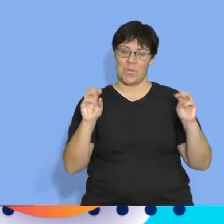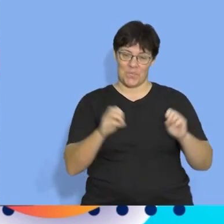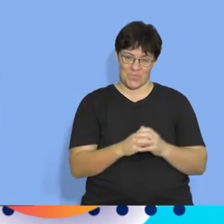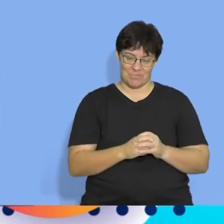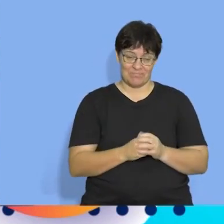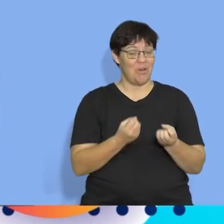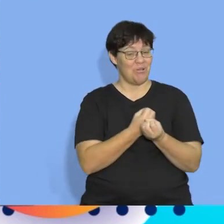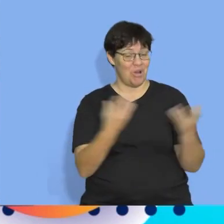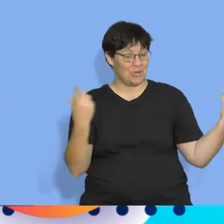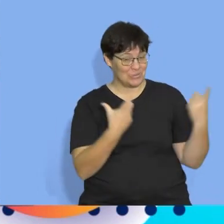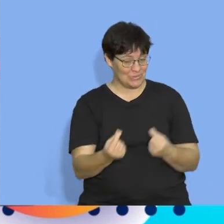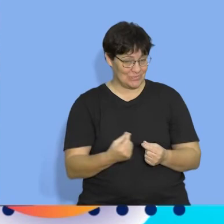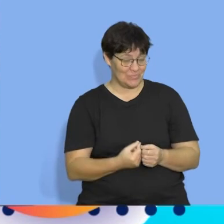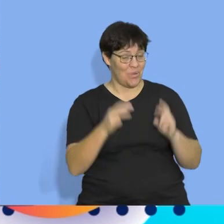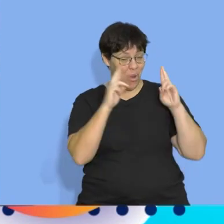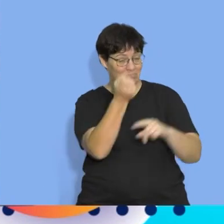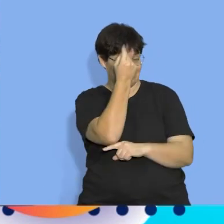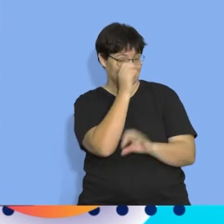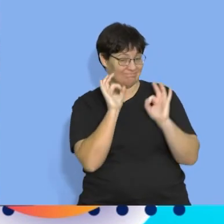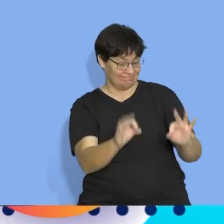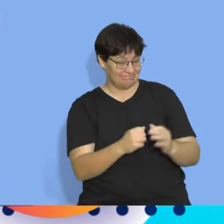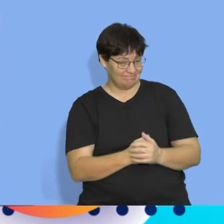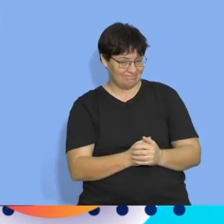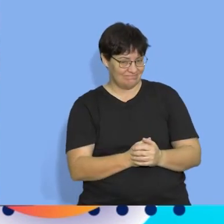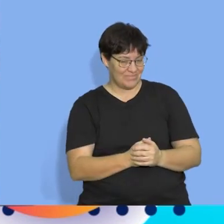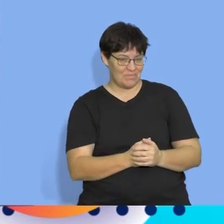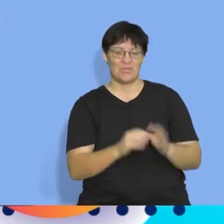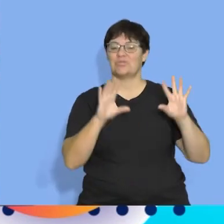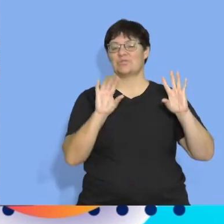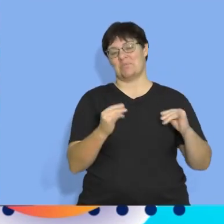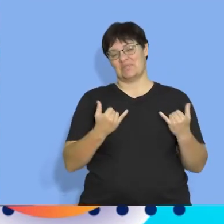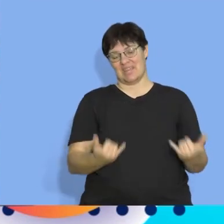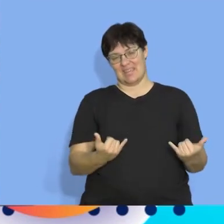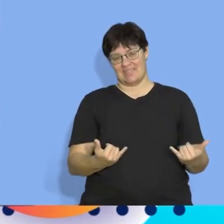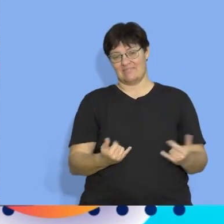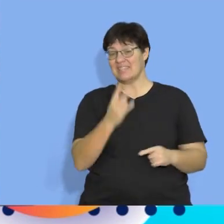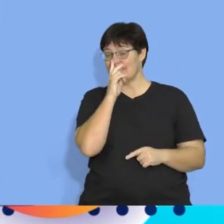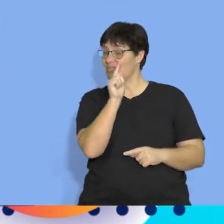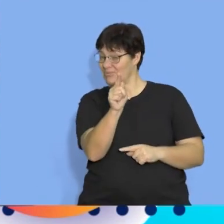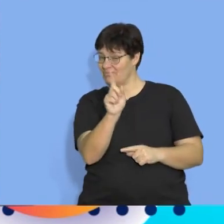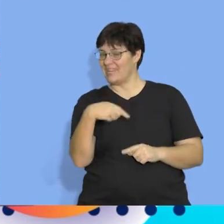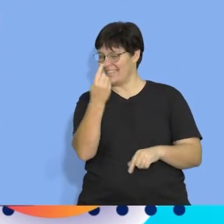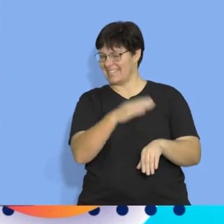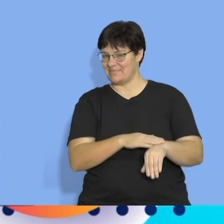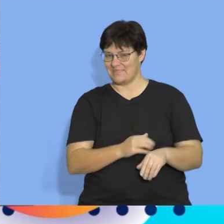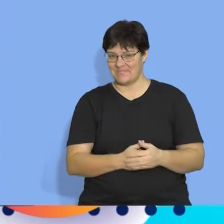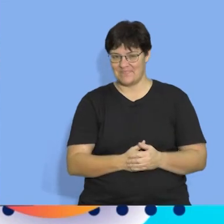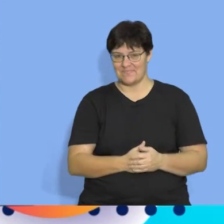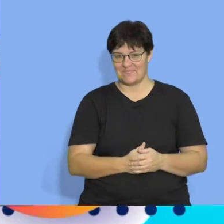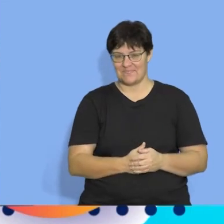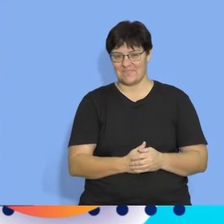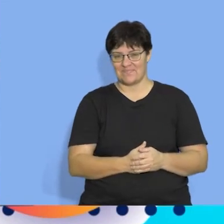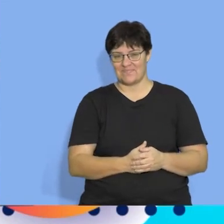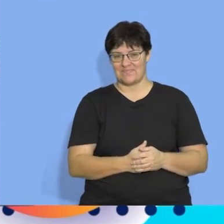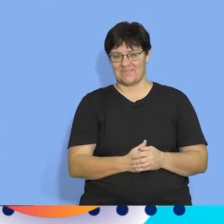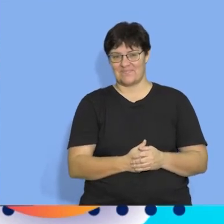Wow, we got through a lot. I hope it's all making sense to you, but we're going to stop there for today, and I will see you again next time.